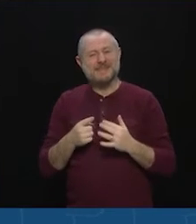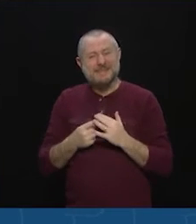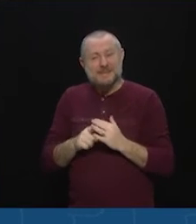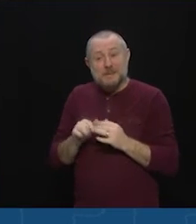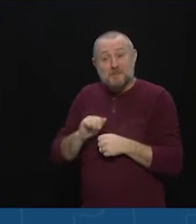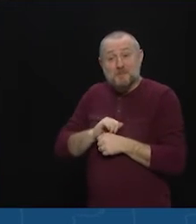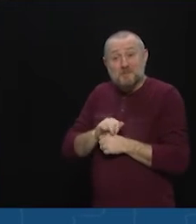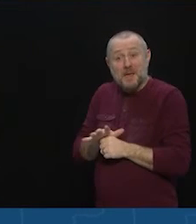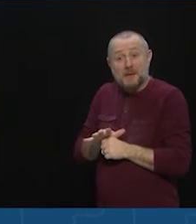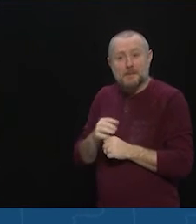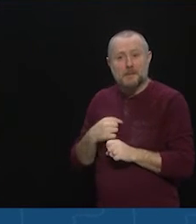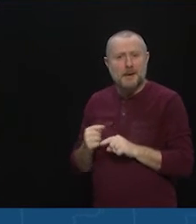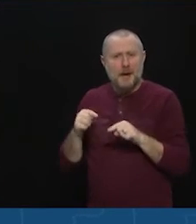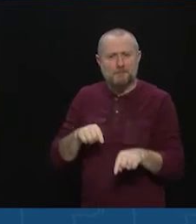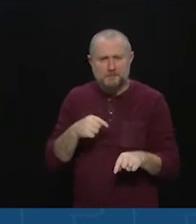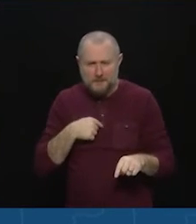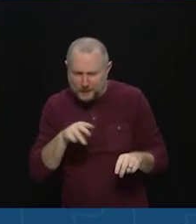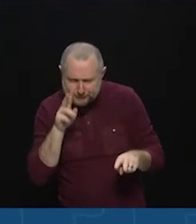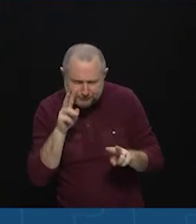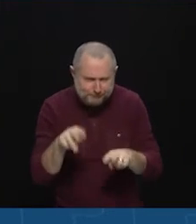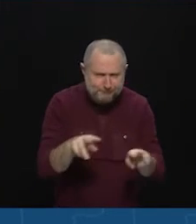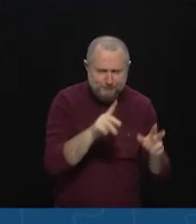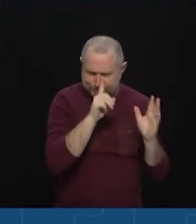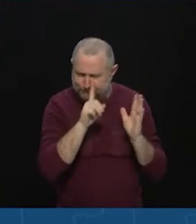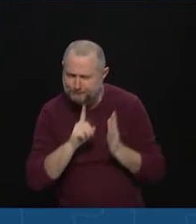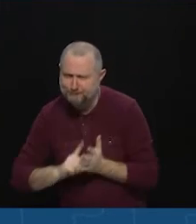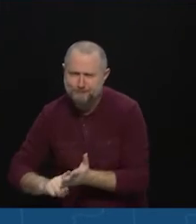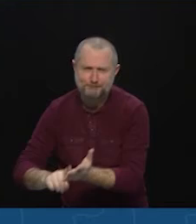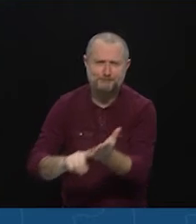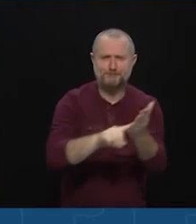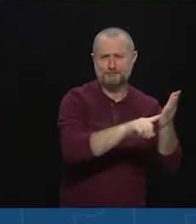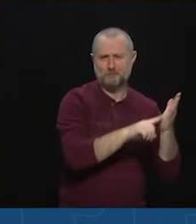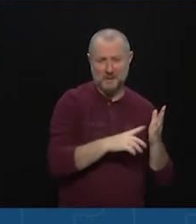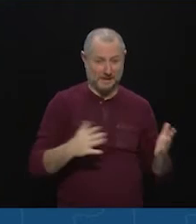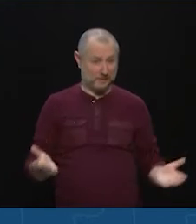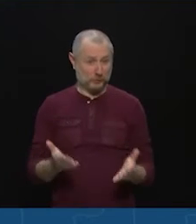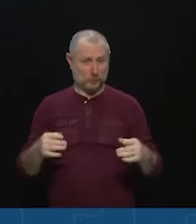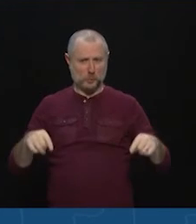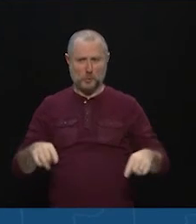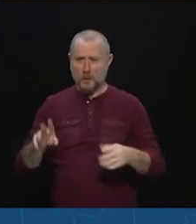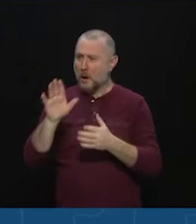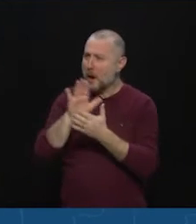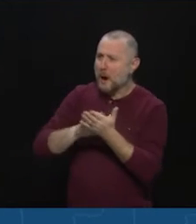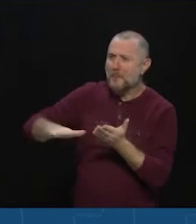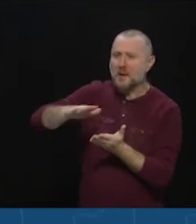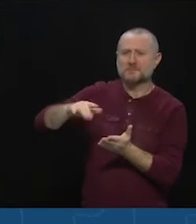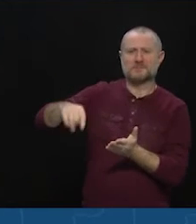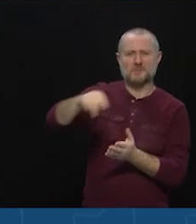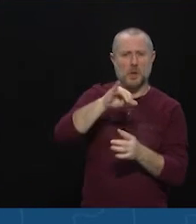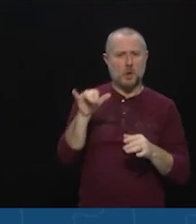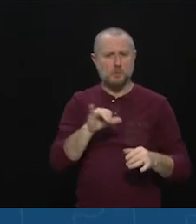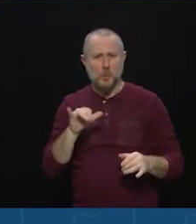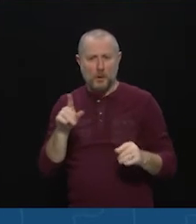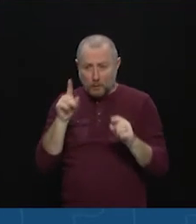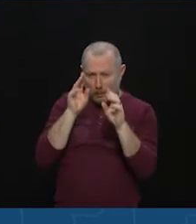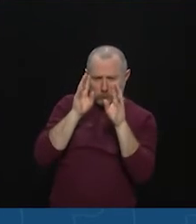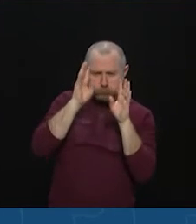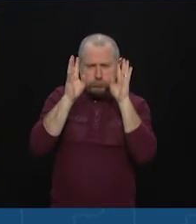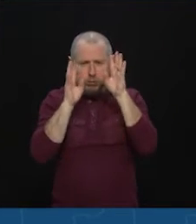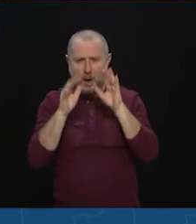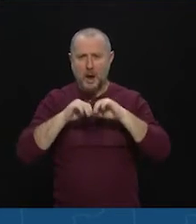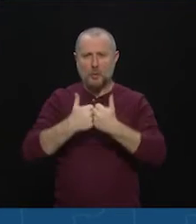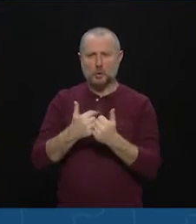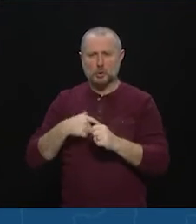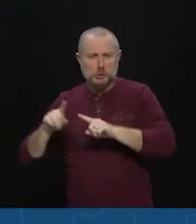your campus. It was extraordinary, but also the way that you innovated ways so we could test so many more students. And that's why we were able to keep